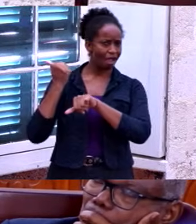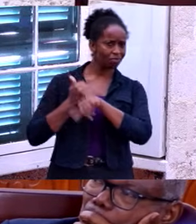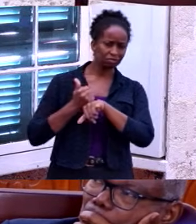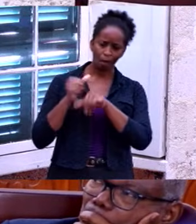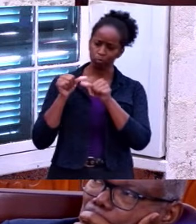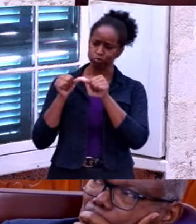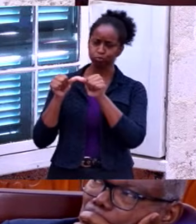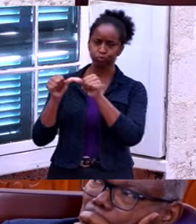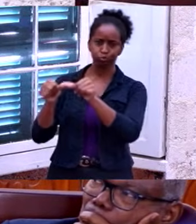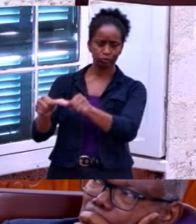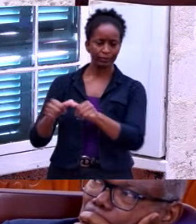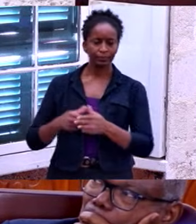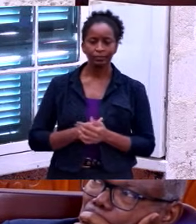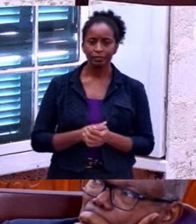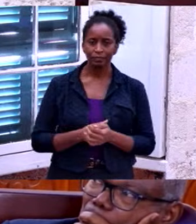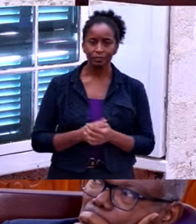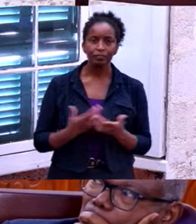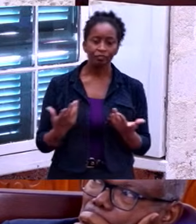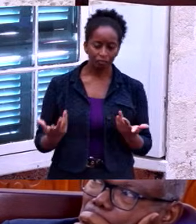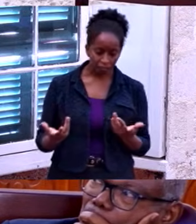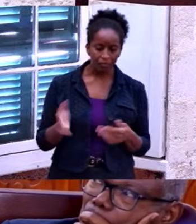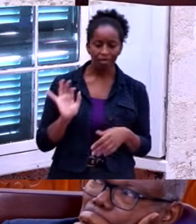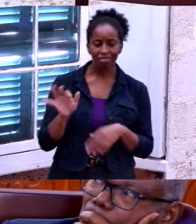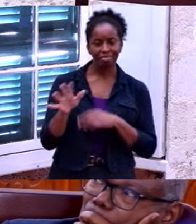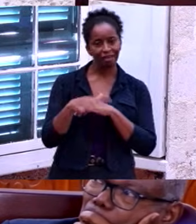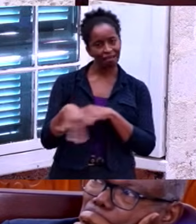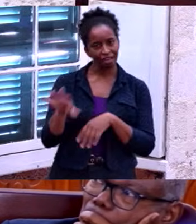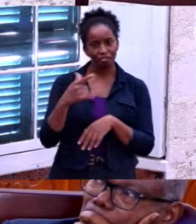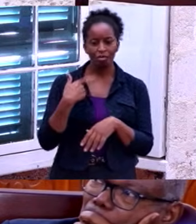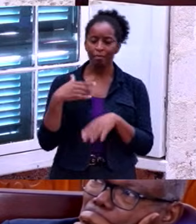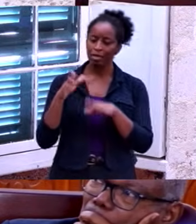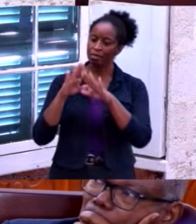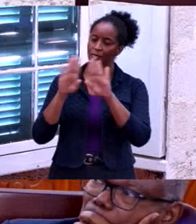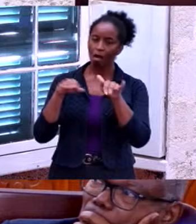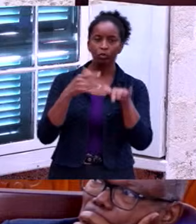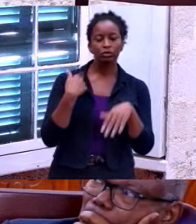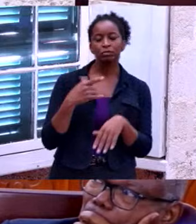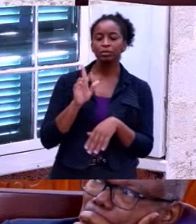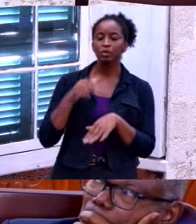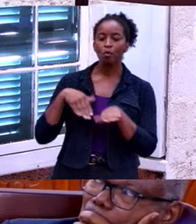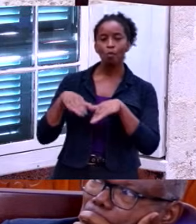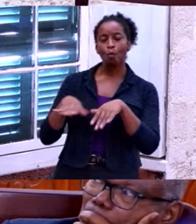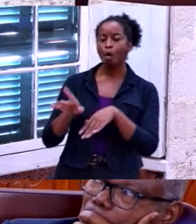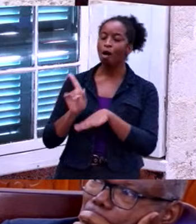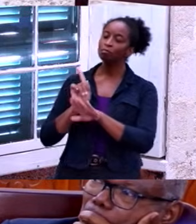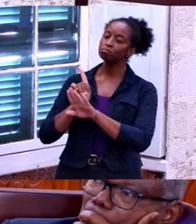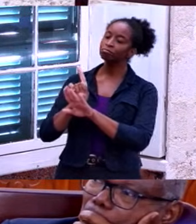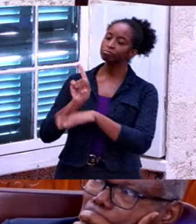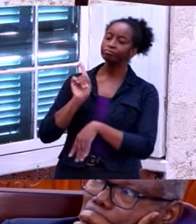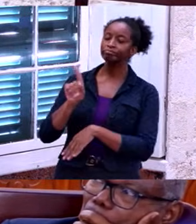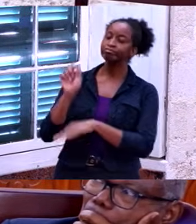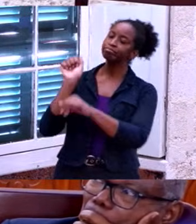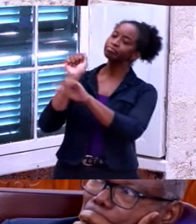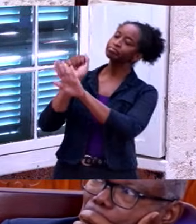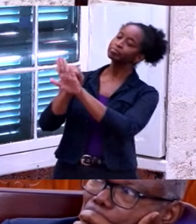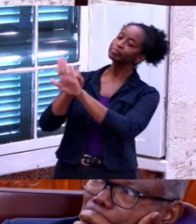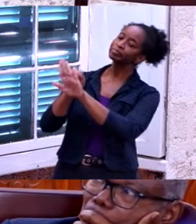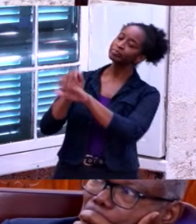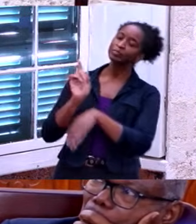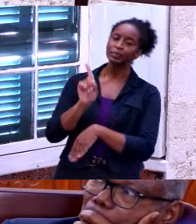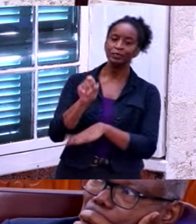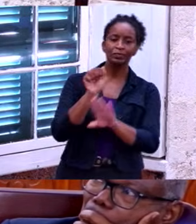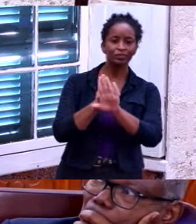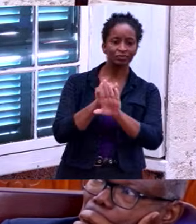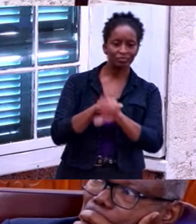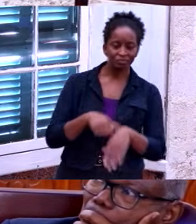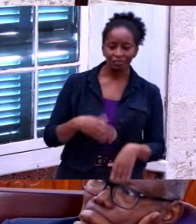and I've had the opportunity to canvass in St. Thomas, you go down a certain road, they will tell you, oh, look, up home or down